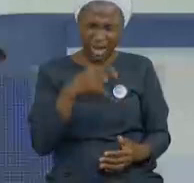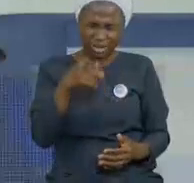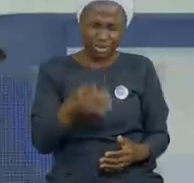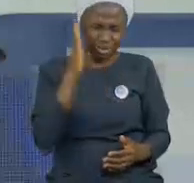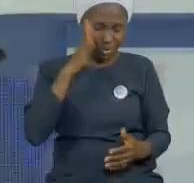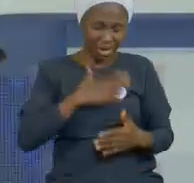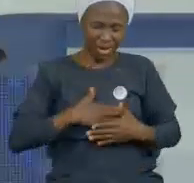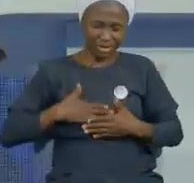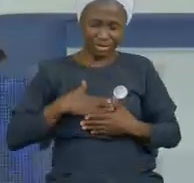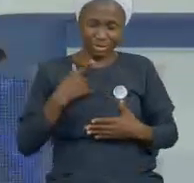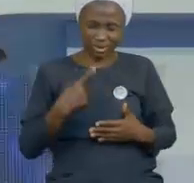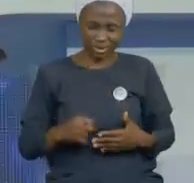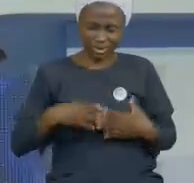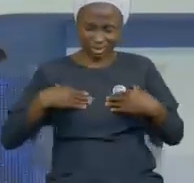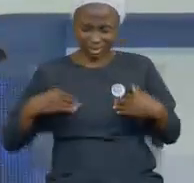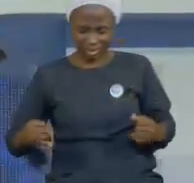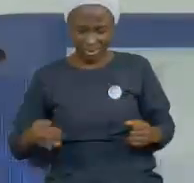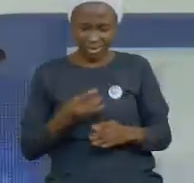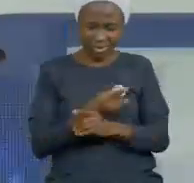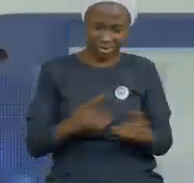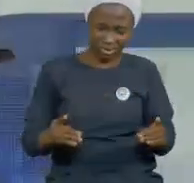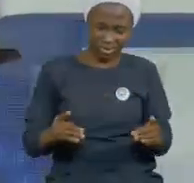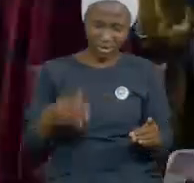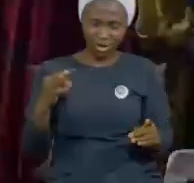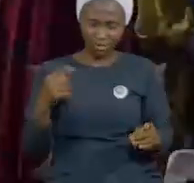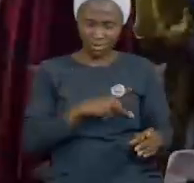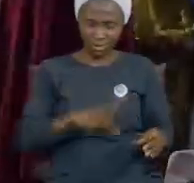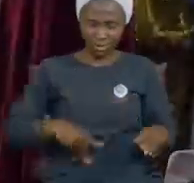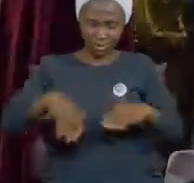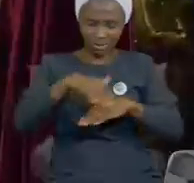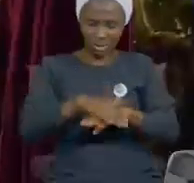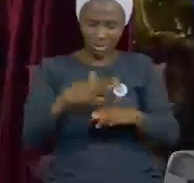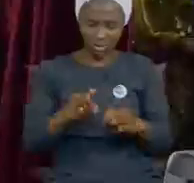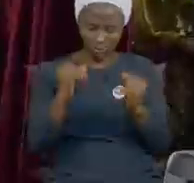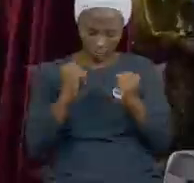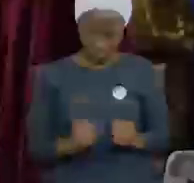the healing, the deliverance of the kingdom of power.